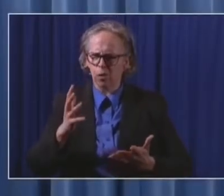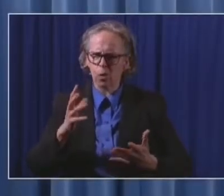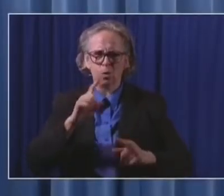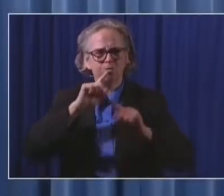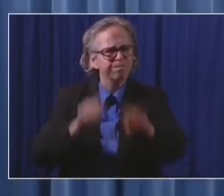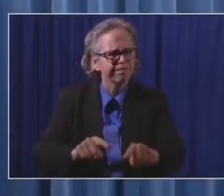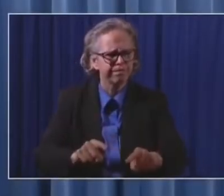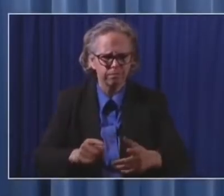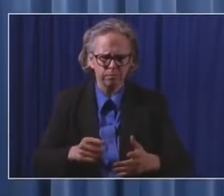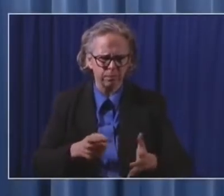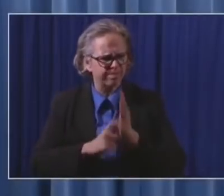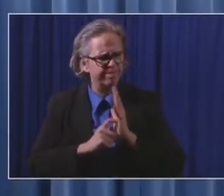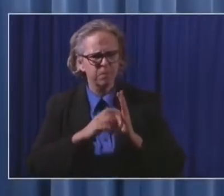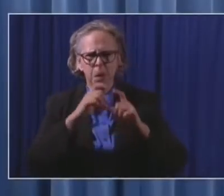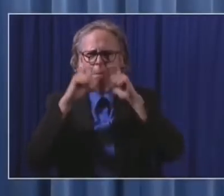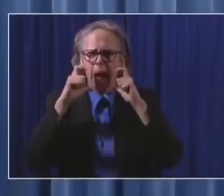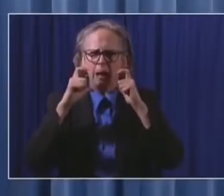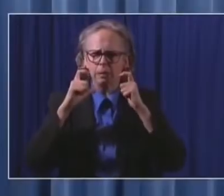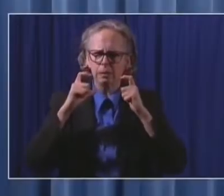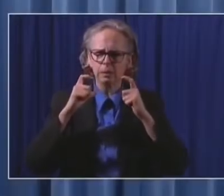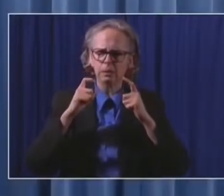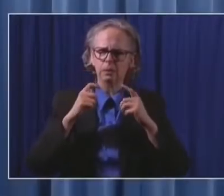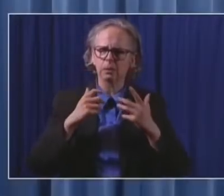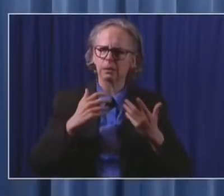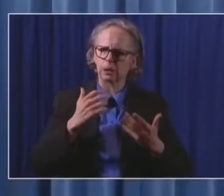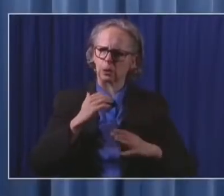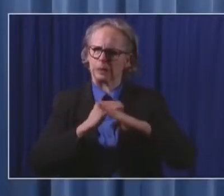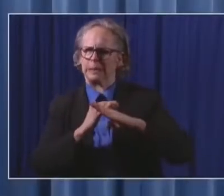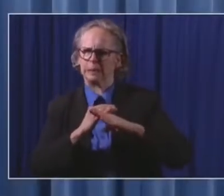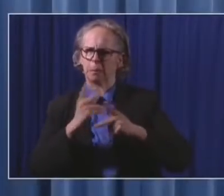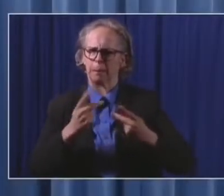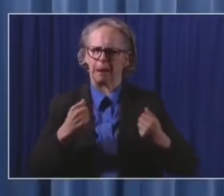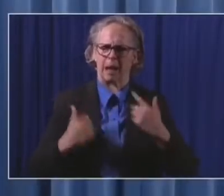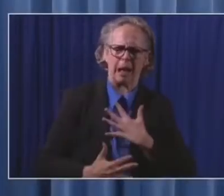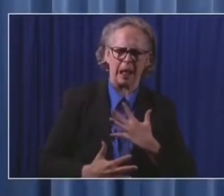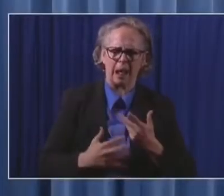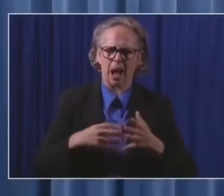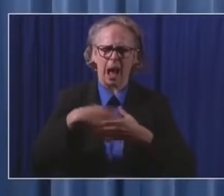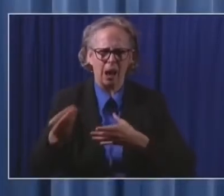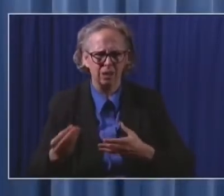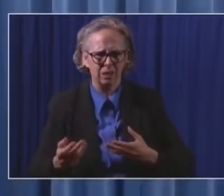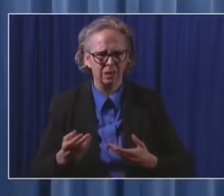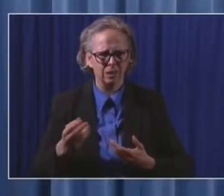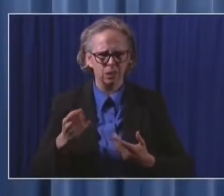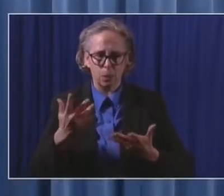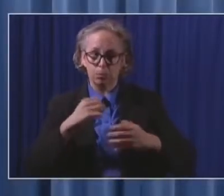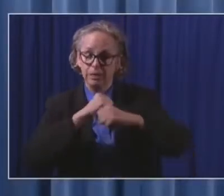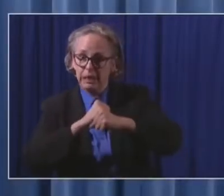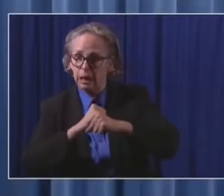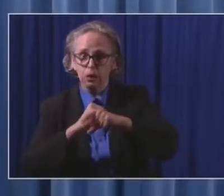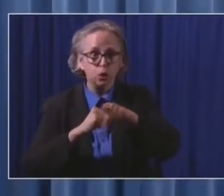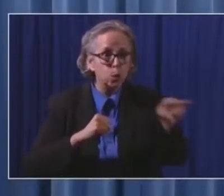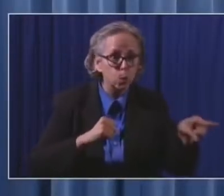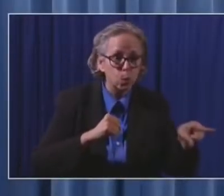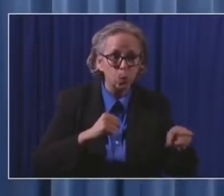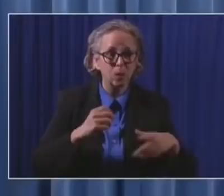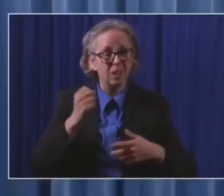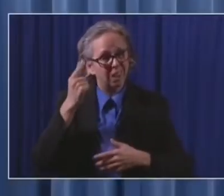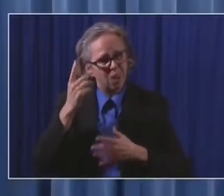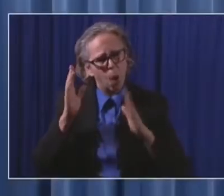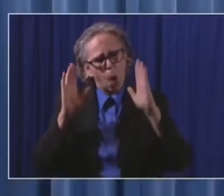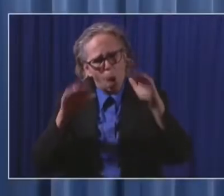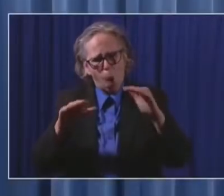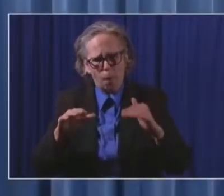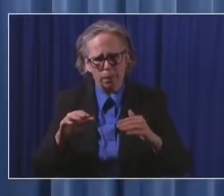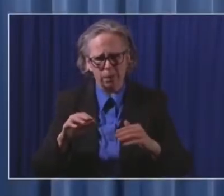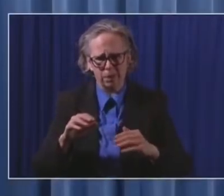problems going on, and impose the wearing the mask,